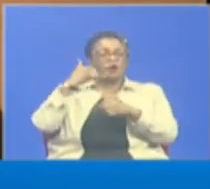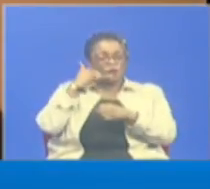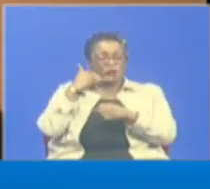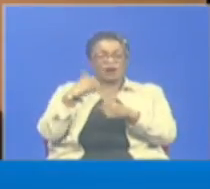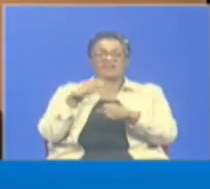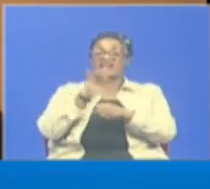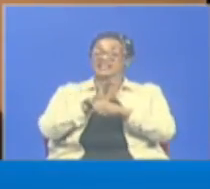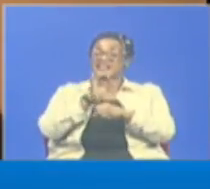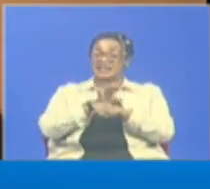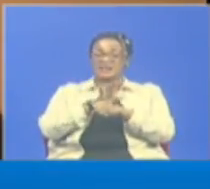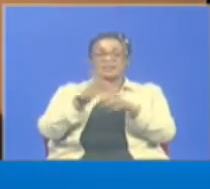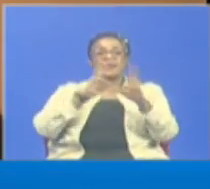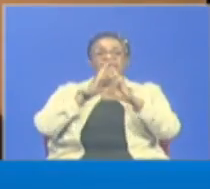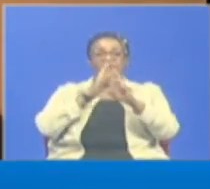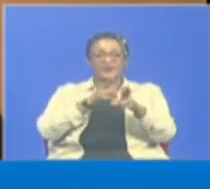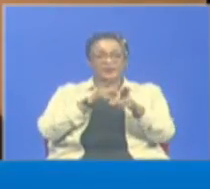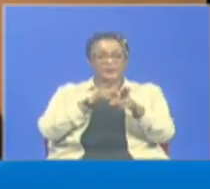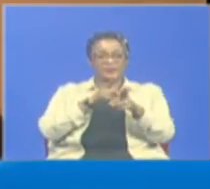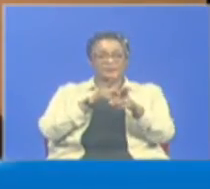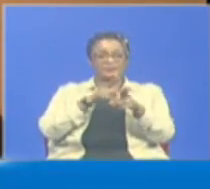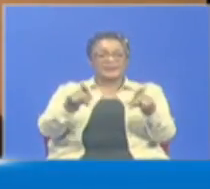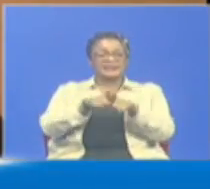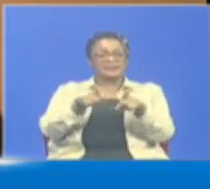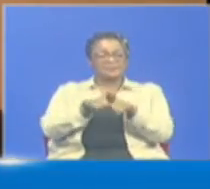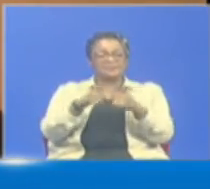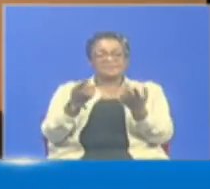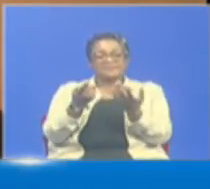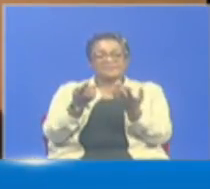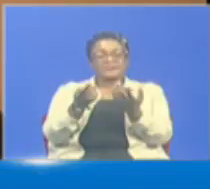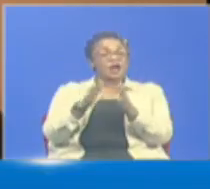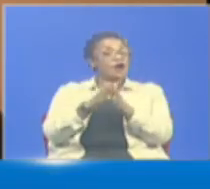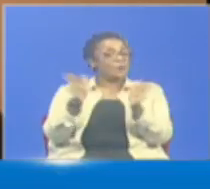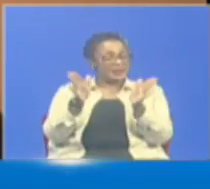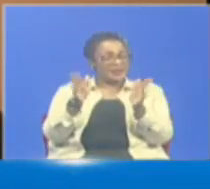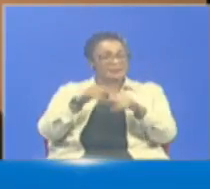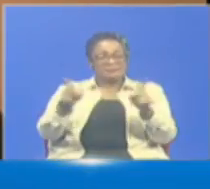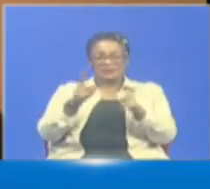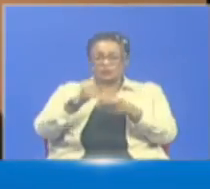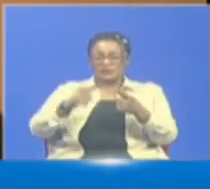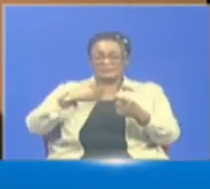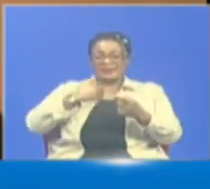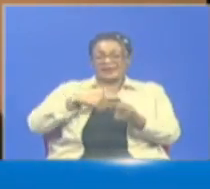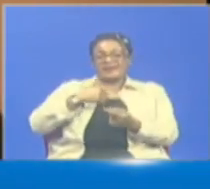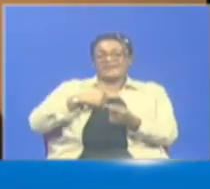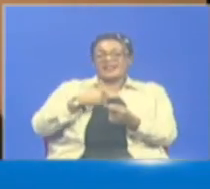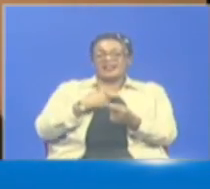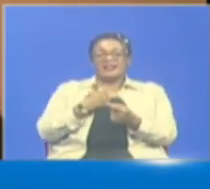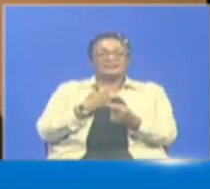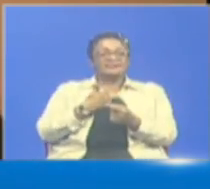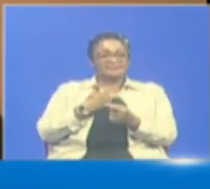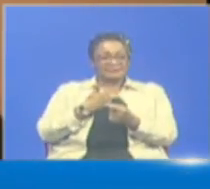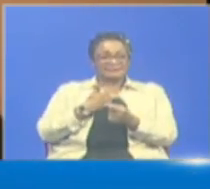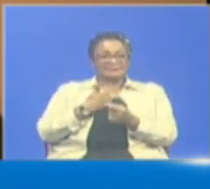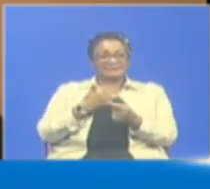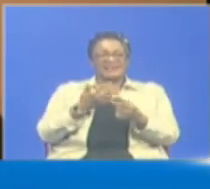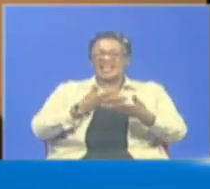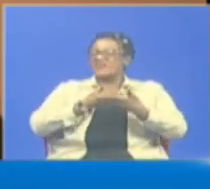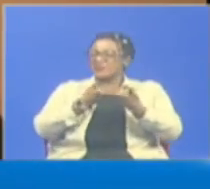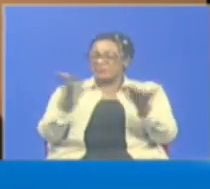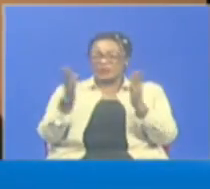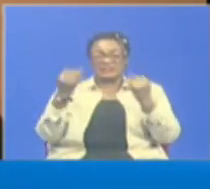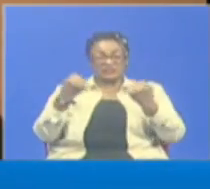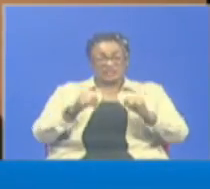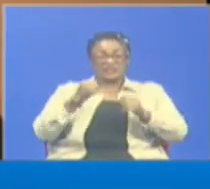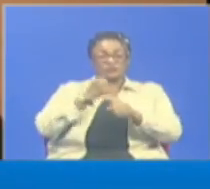the referral pathways are also a bit open. But what I feel right now is a bit of everybody is trying to do the best that they